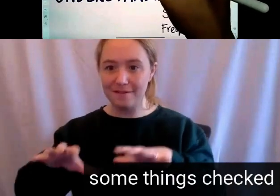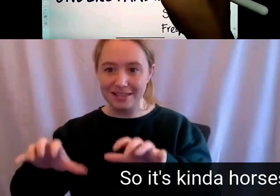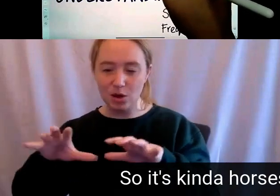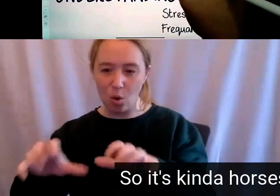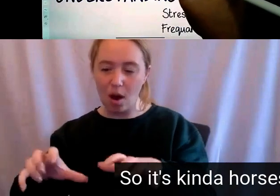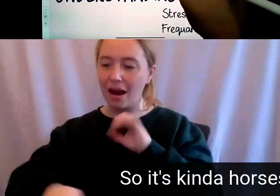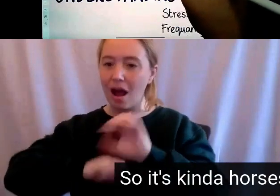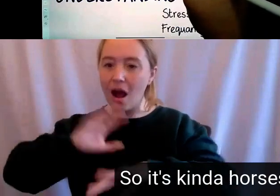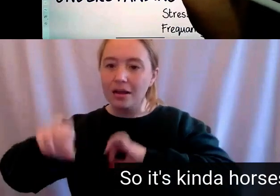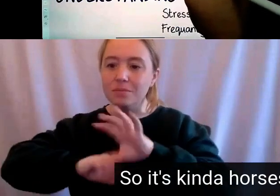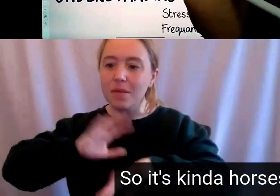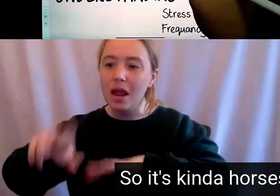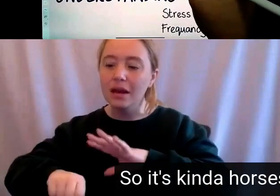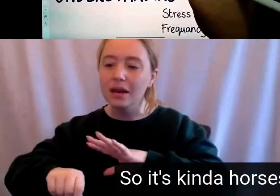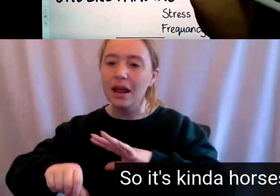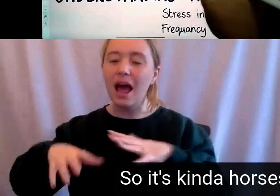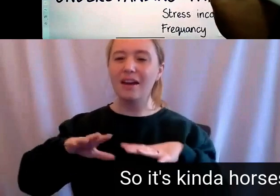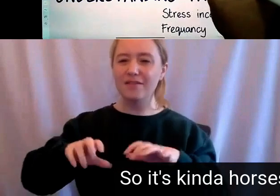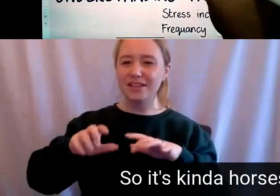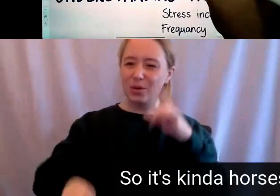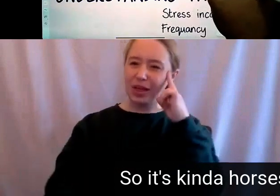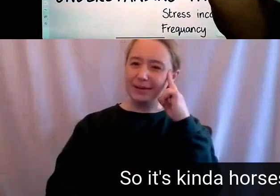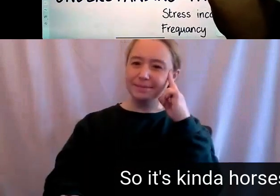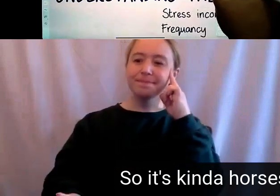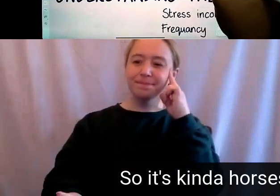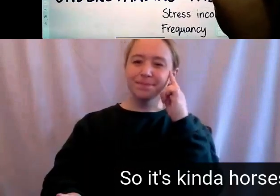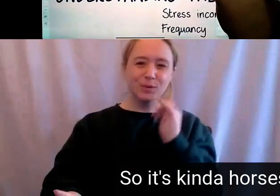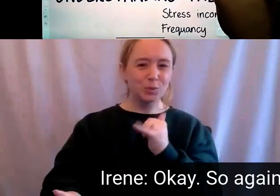on. So it's kind of horses for courses, really.